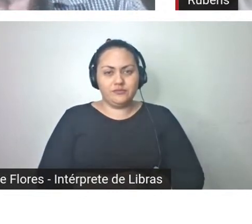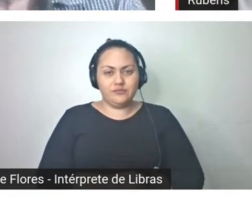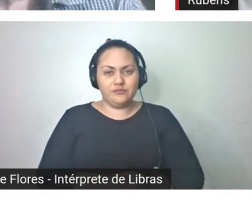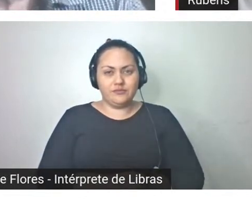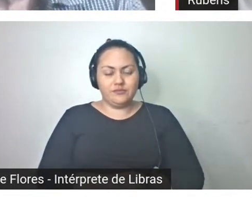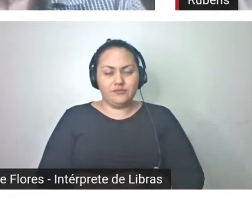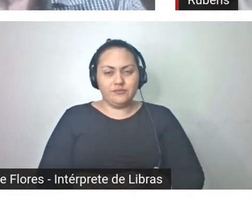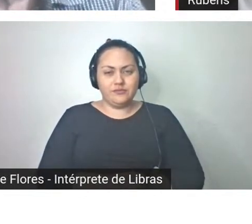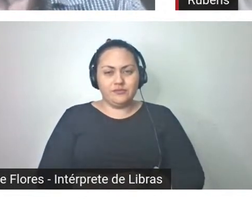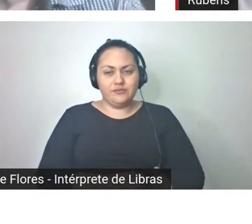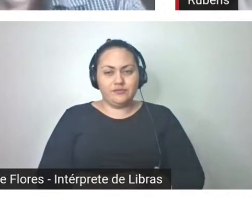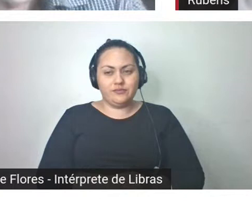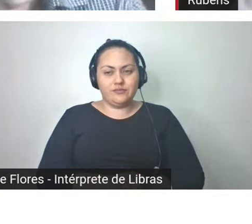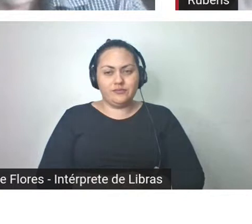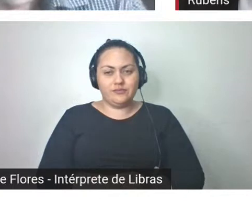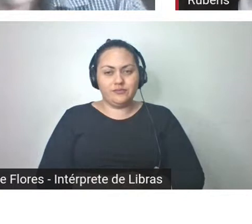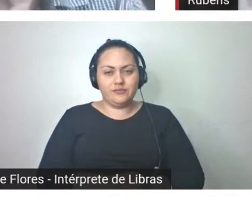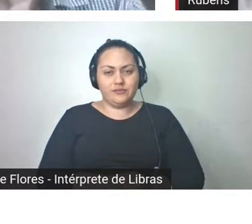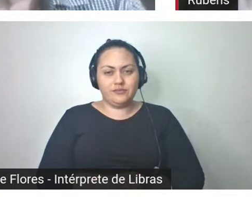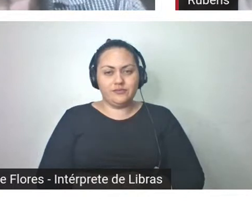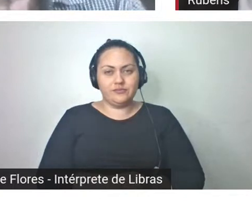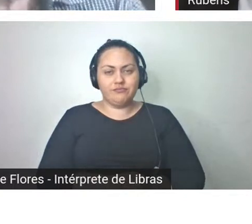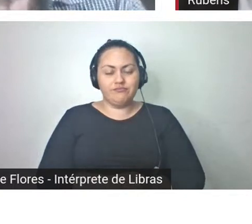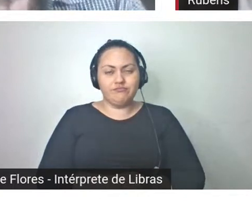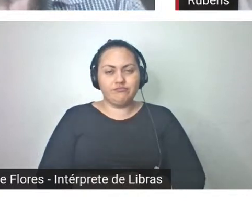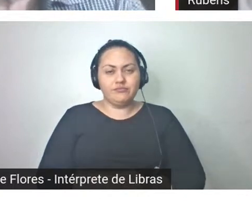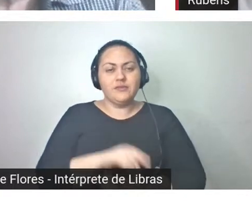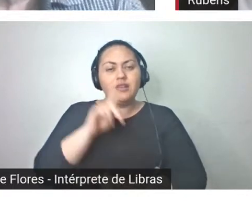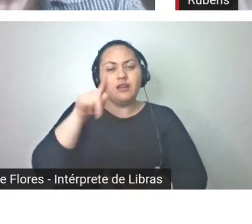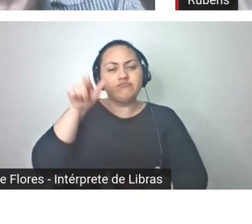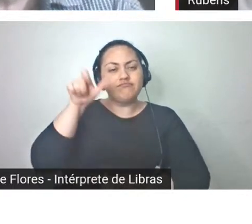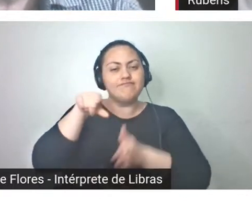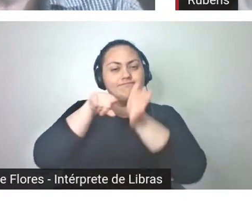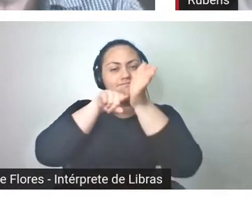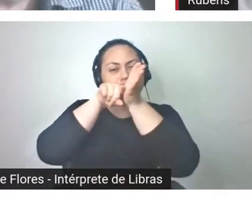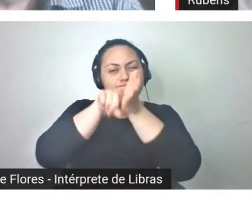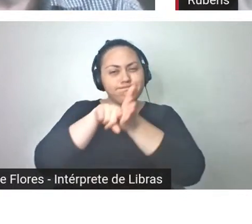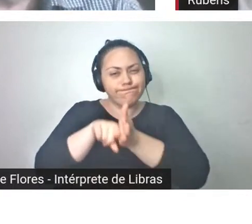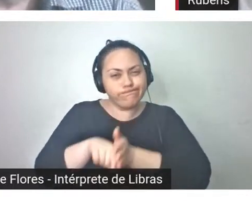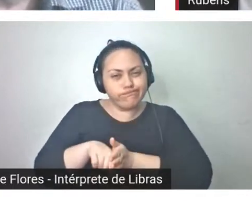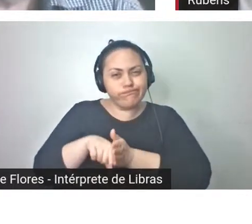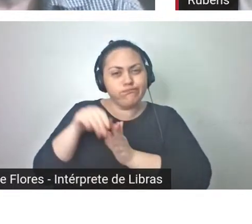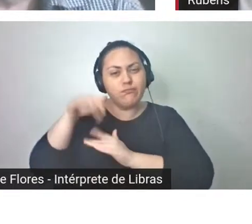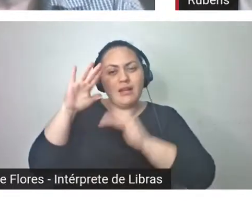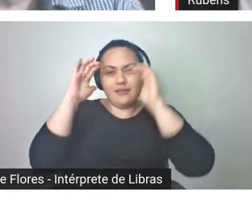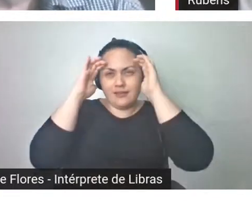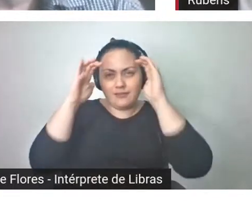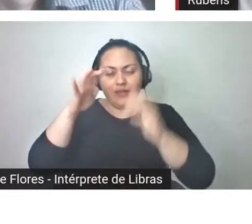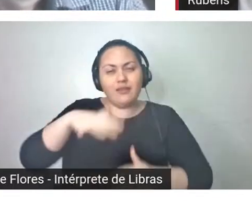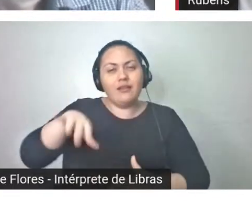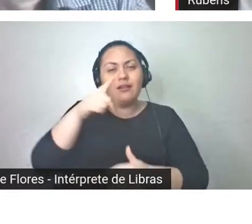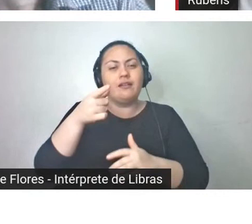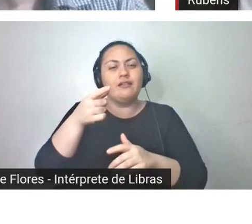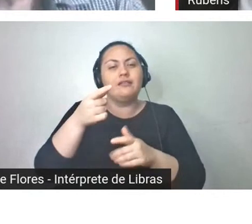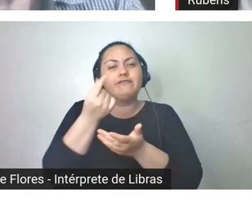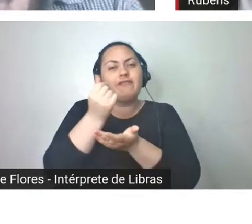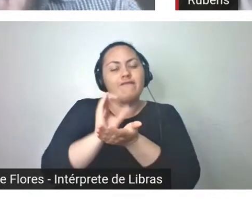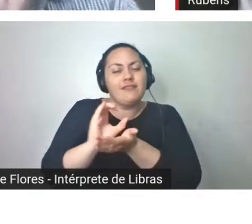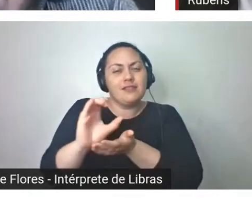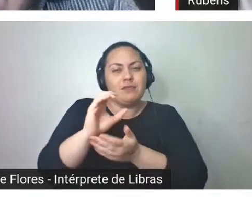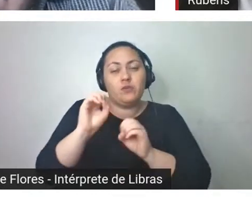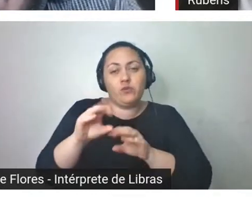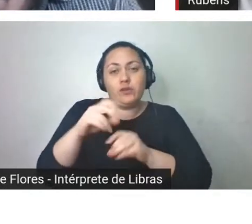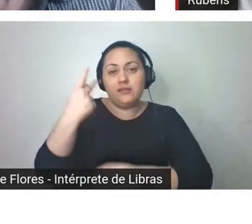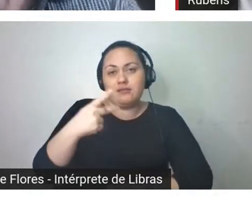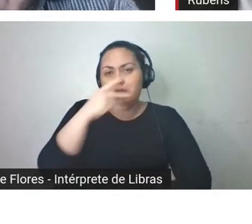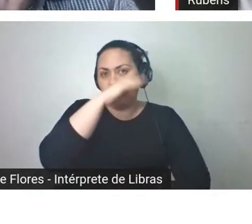É um dos pesquisadores ativos mais respeitados do campo do financiamento educacional no Brasil. He's one of the